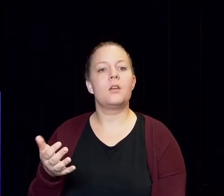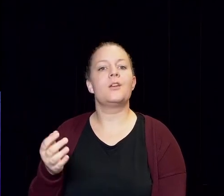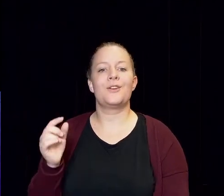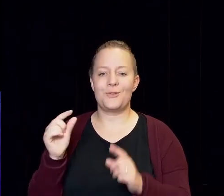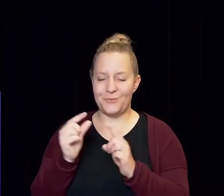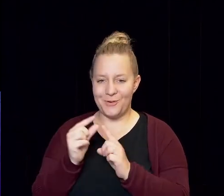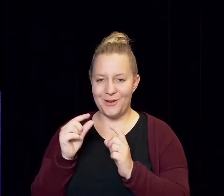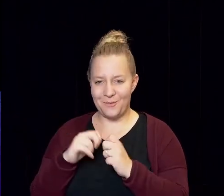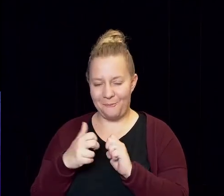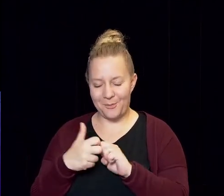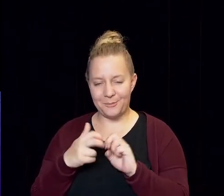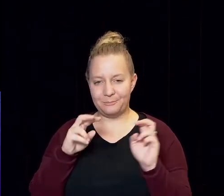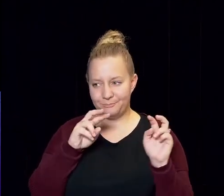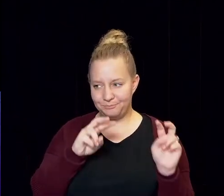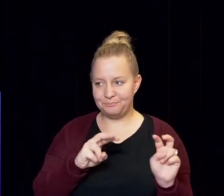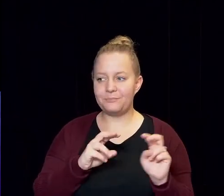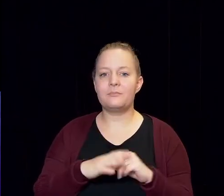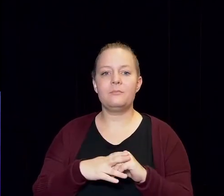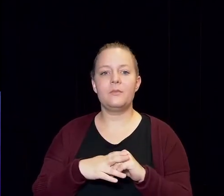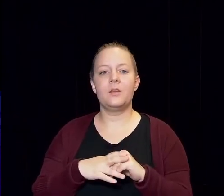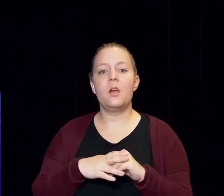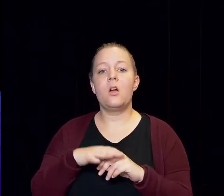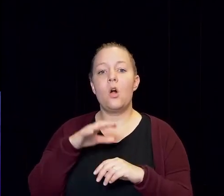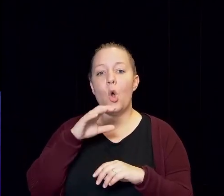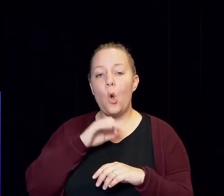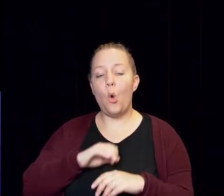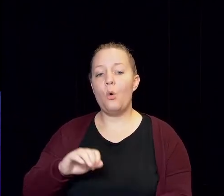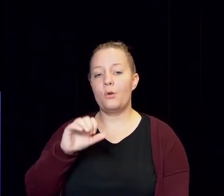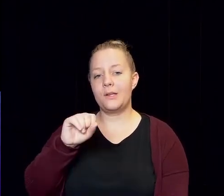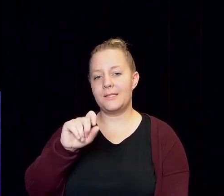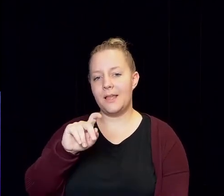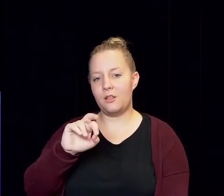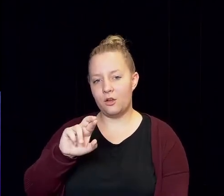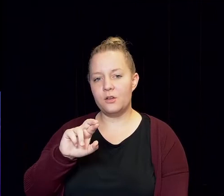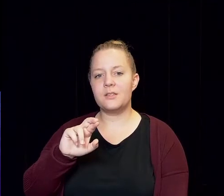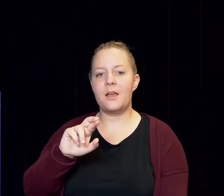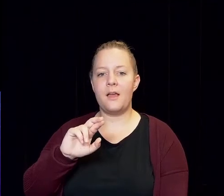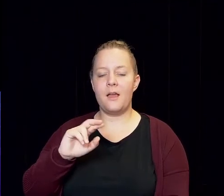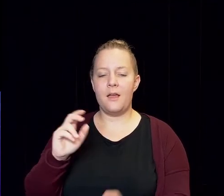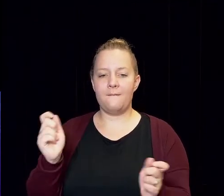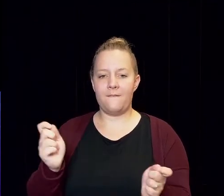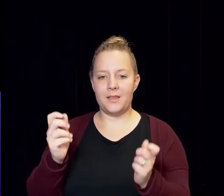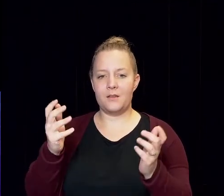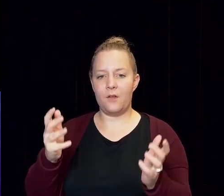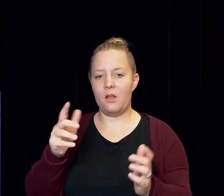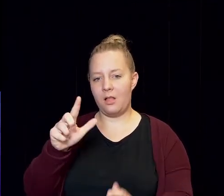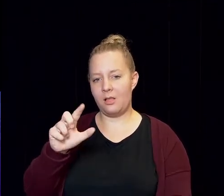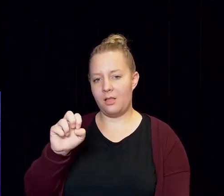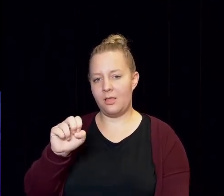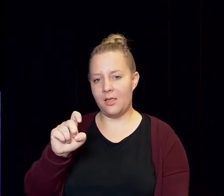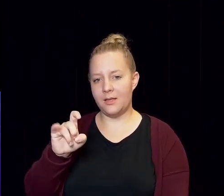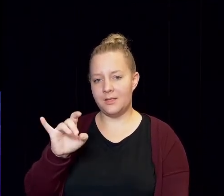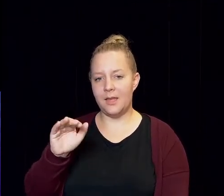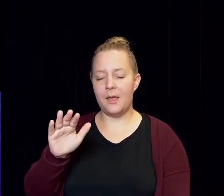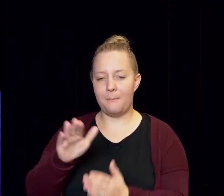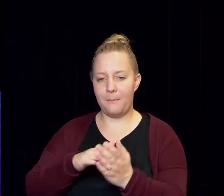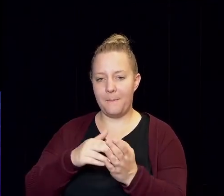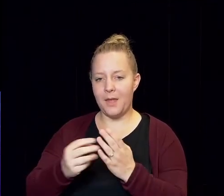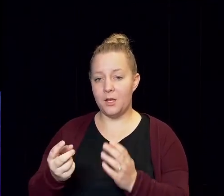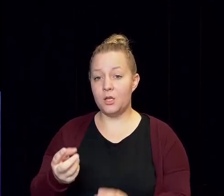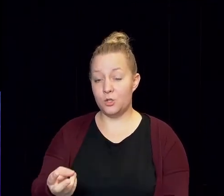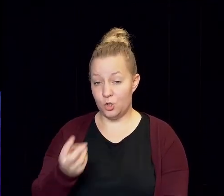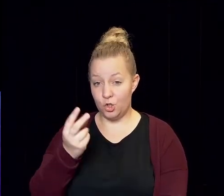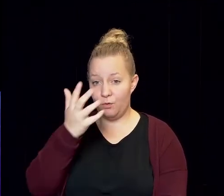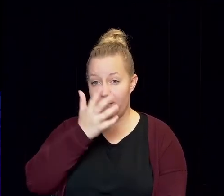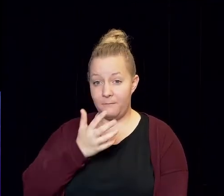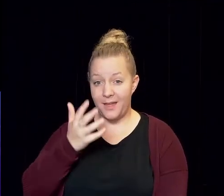problems. All right, let's take a look at the Old Settlers Festival. Lexi paints 2 faces in 8 minutes. So we're going to show all the work. So at this rate, how many faces